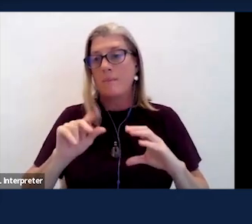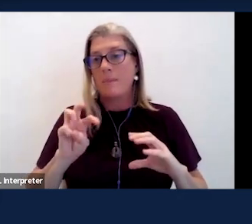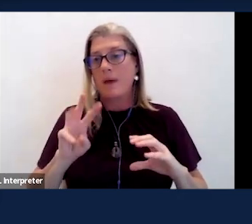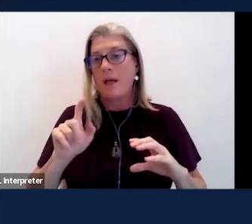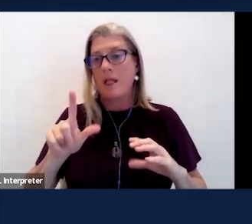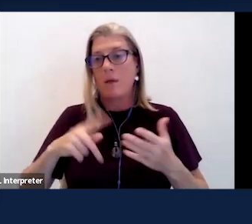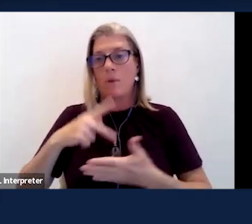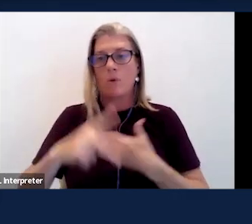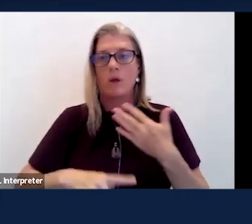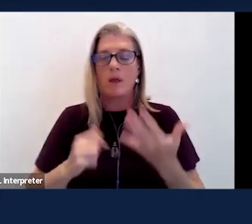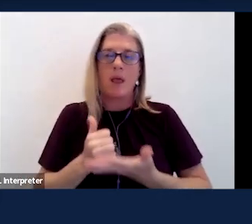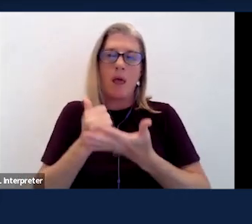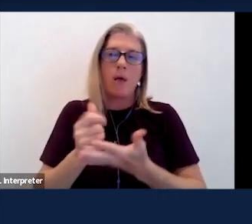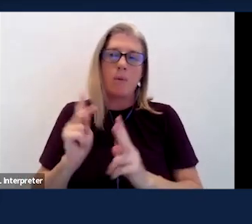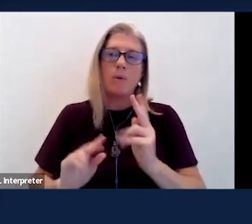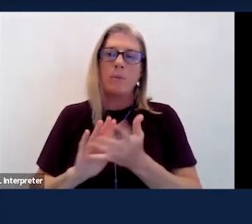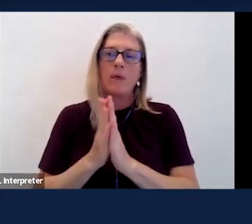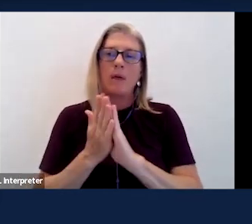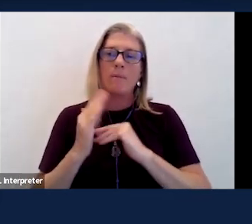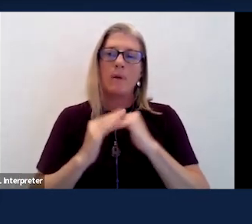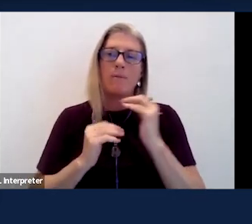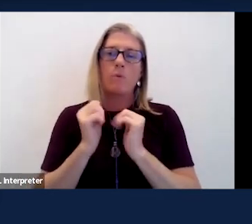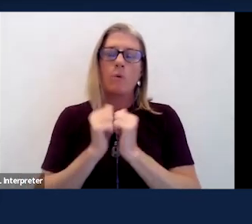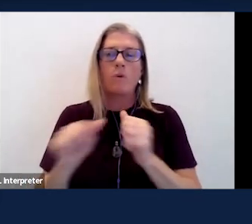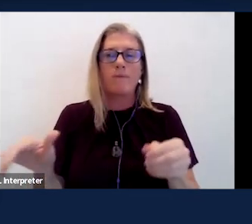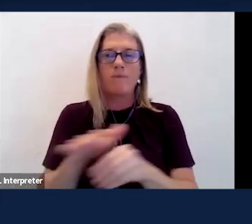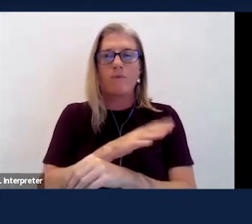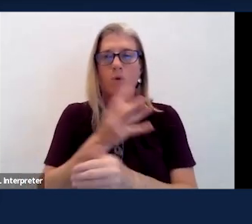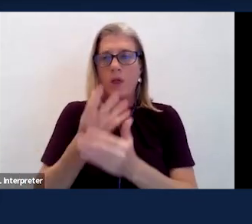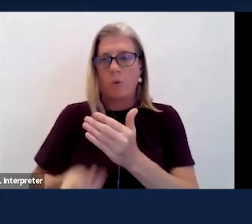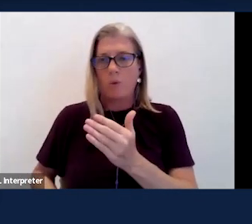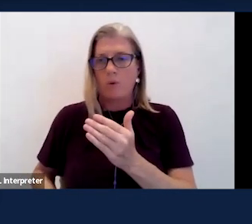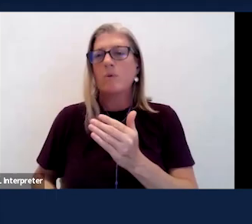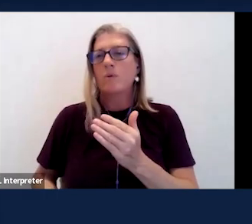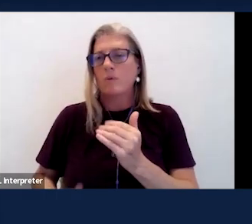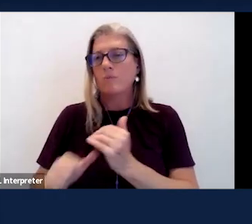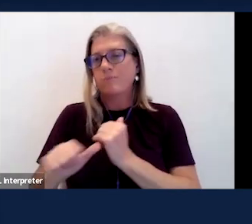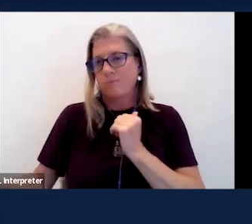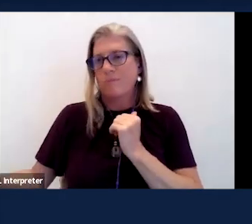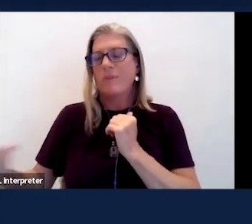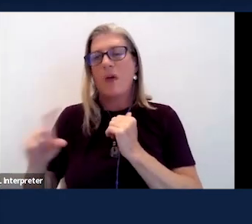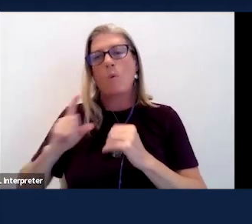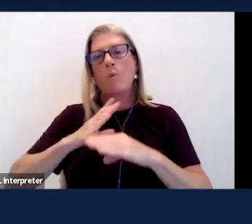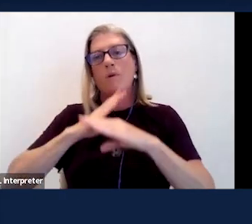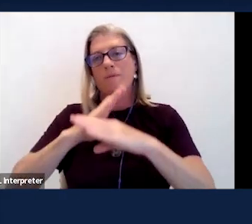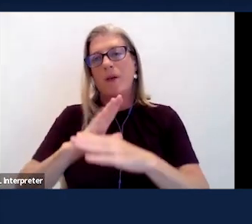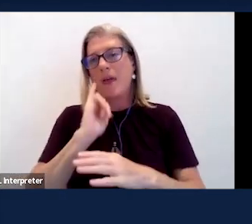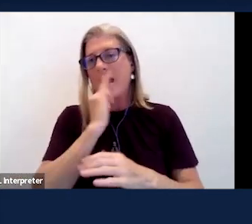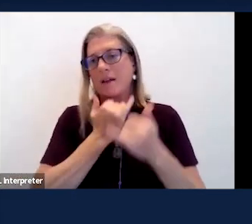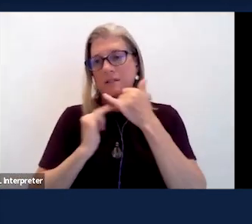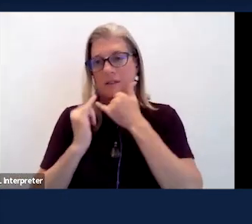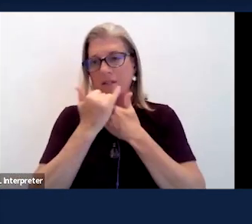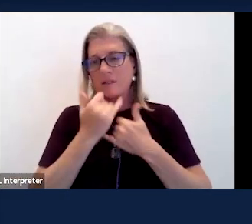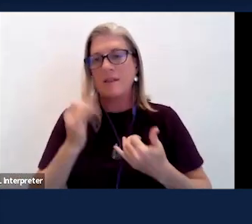comfortable with completely evacuating, because that's going to prevent accidents in the future. And so again,